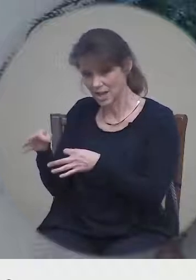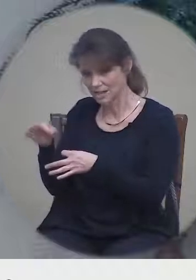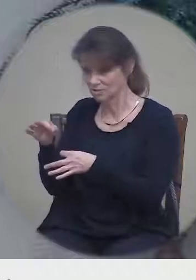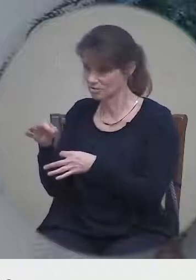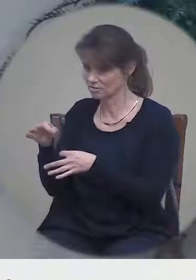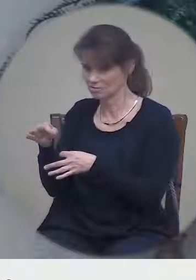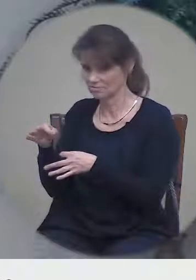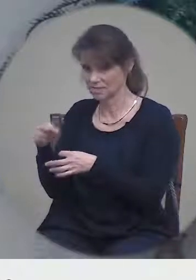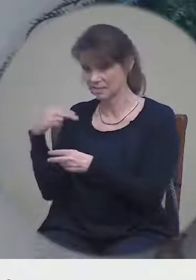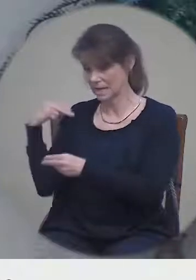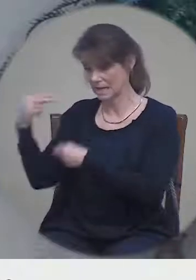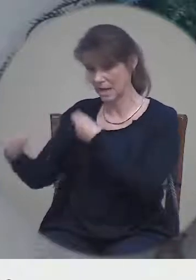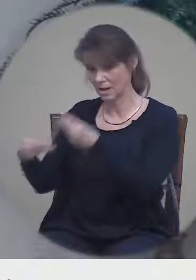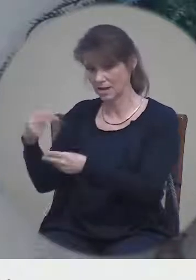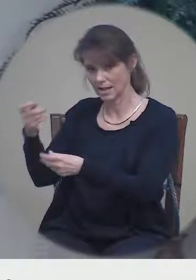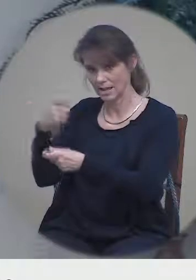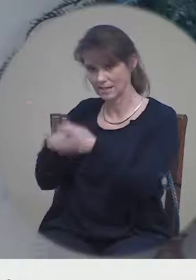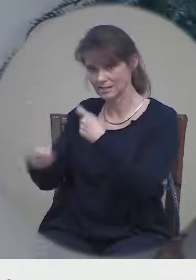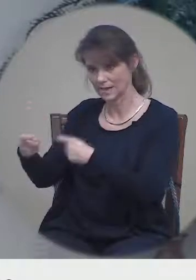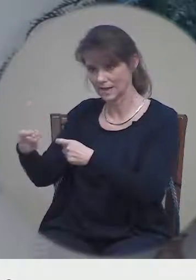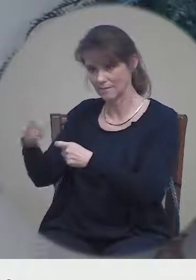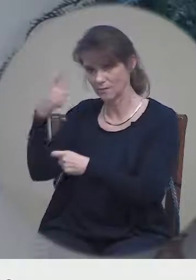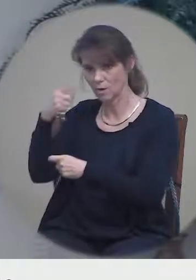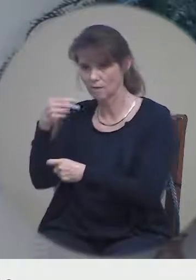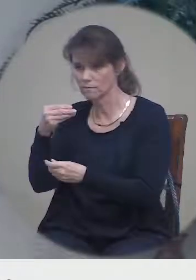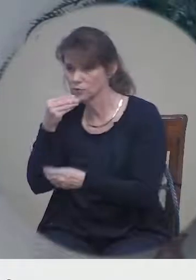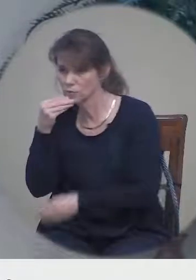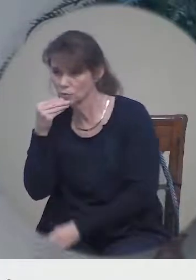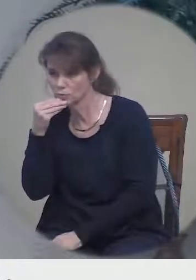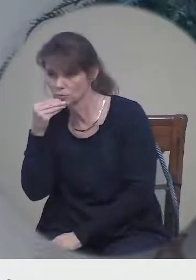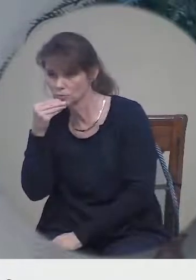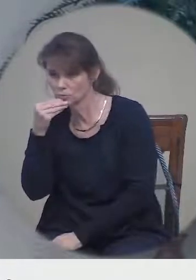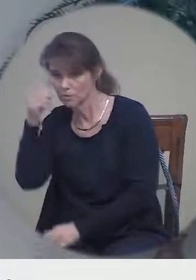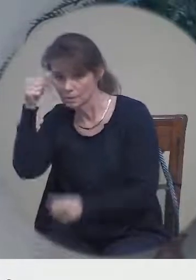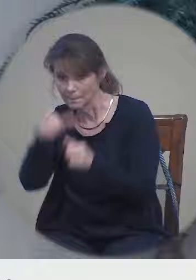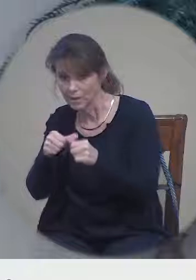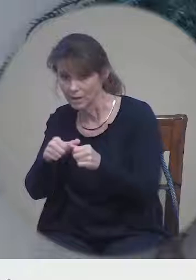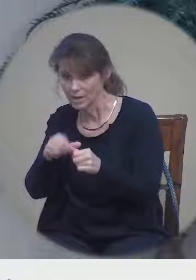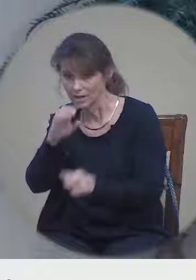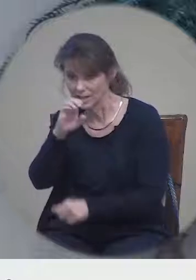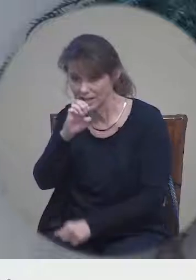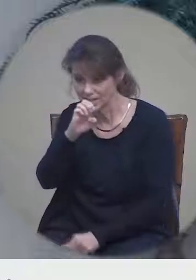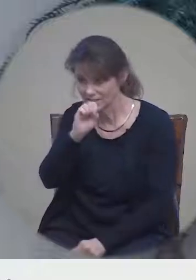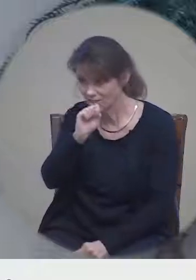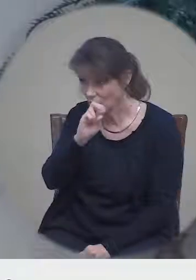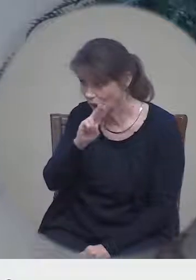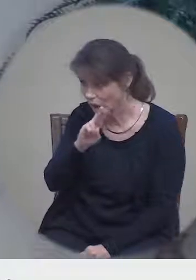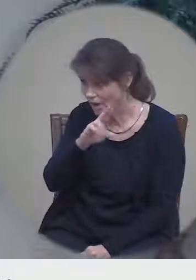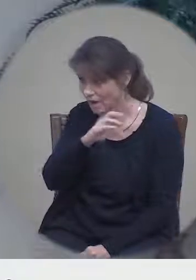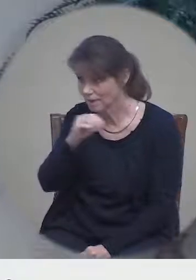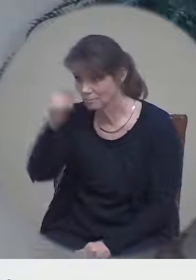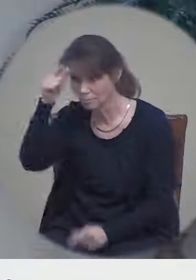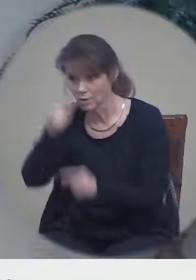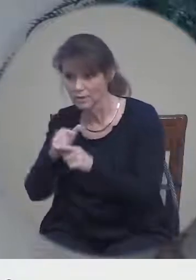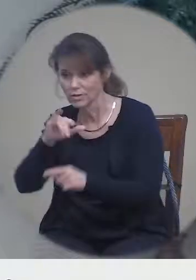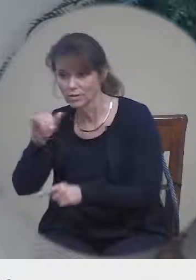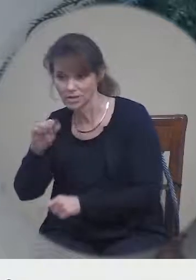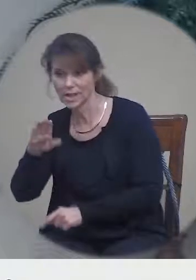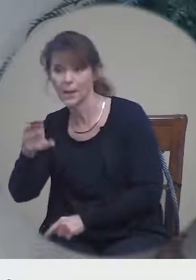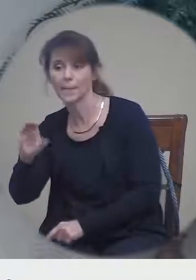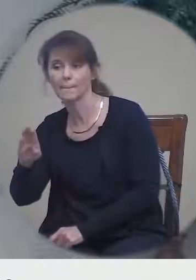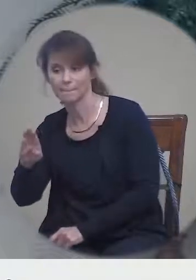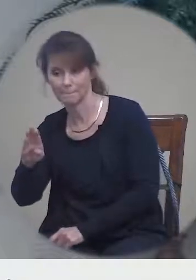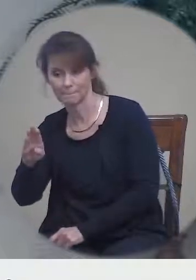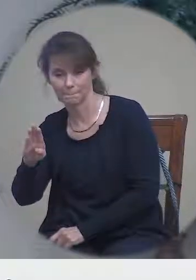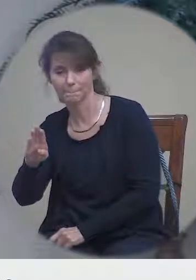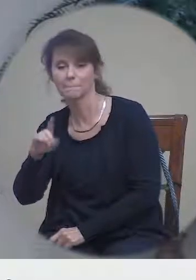Sounds like a great idea. Sell your birthright to Jacob. All right, now it describes him as both a